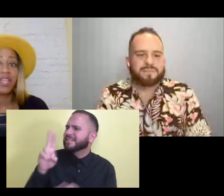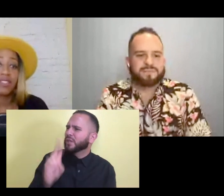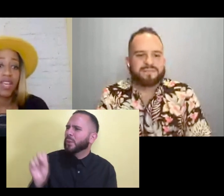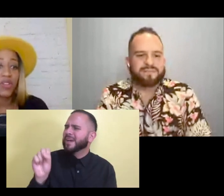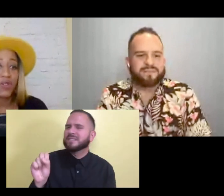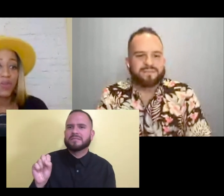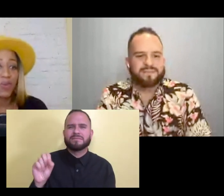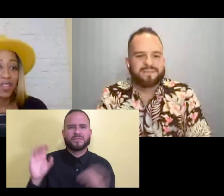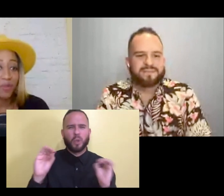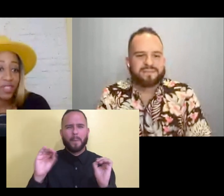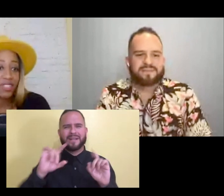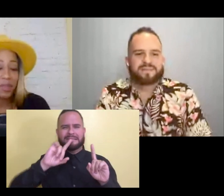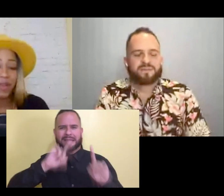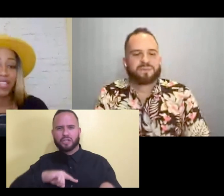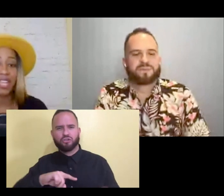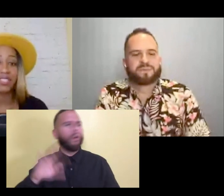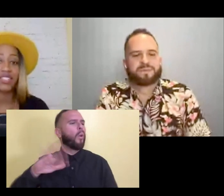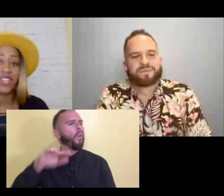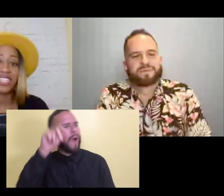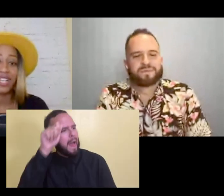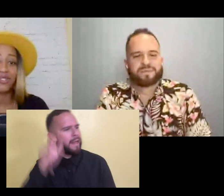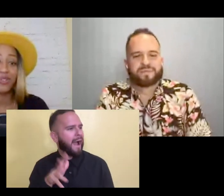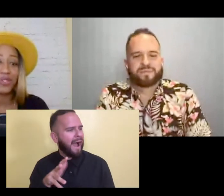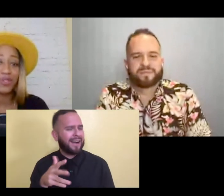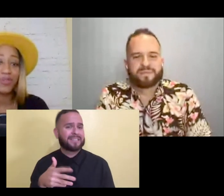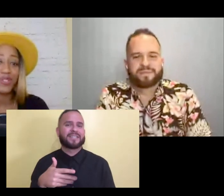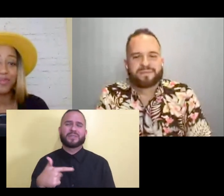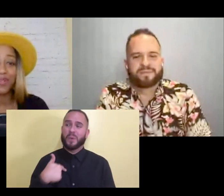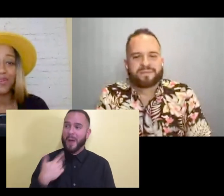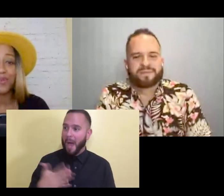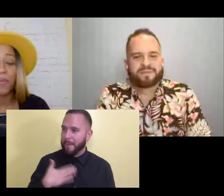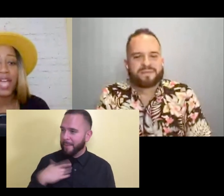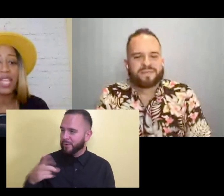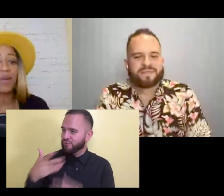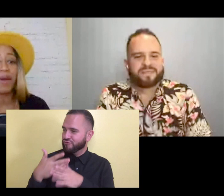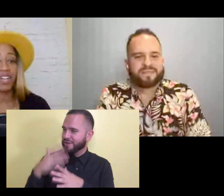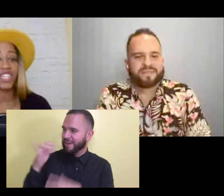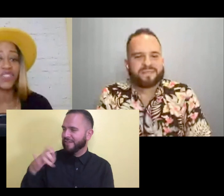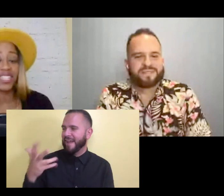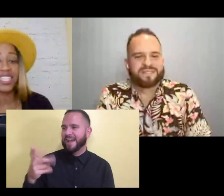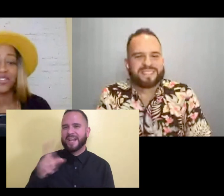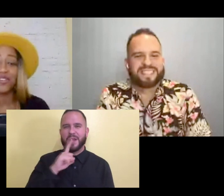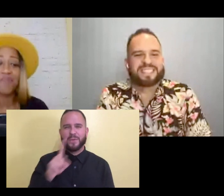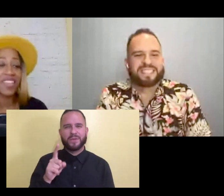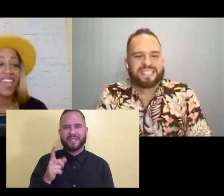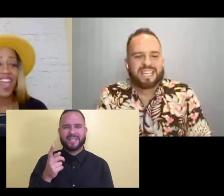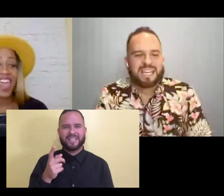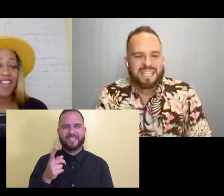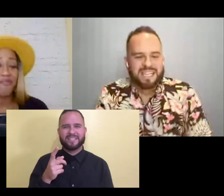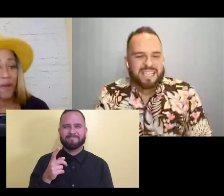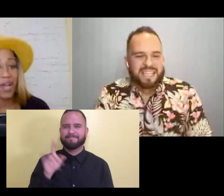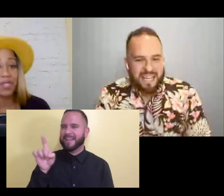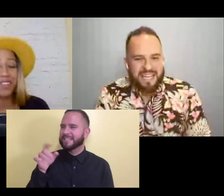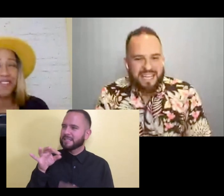gave some insight on what it was about Alaska. So that sounds super, super, super cool. Now, what about countries? Because I know you've been everywhere. What has been your